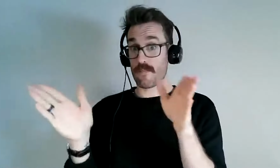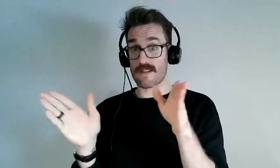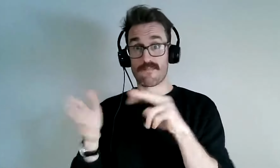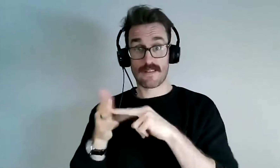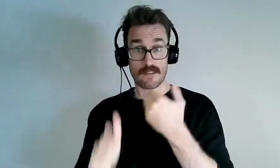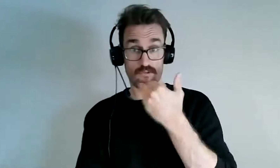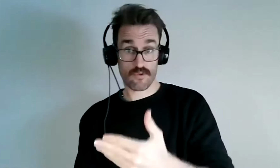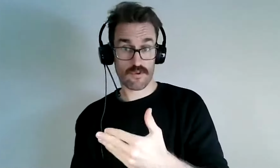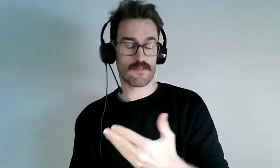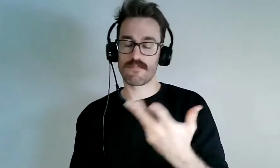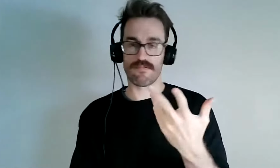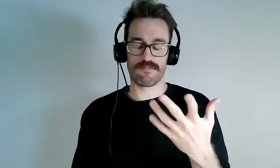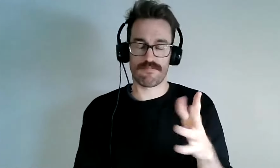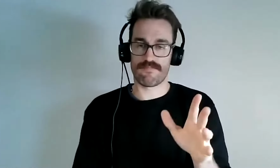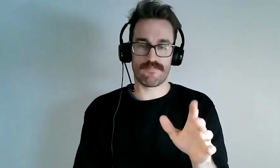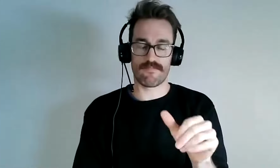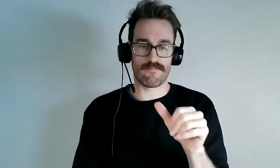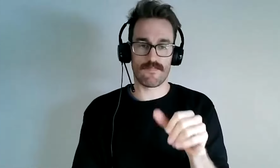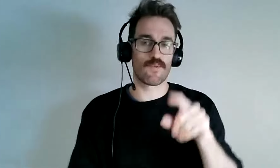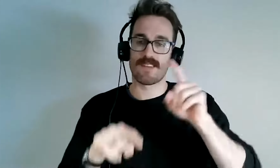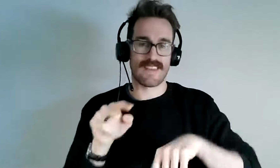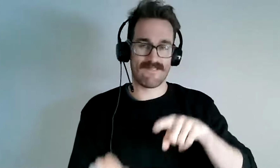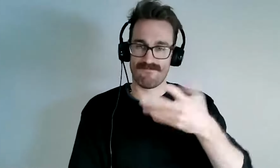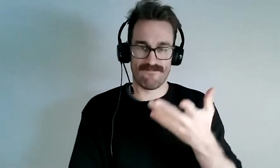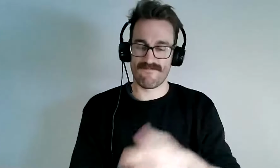That would be a total mistake. That's a very good